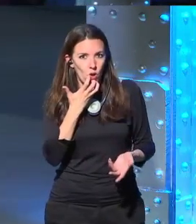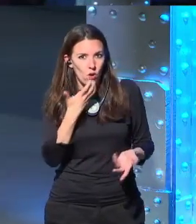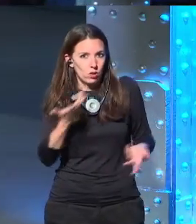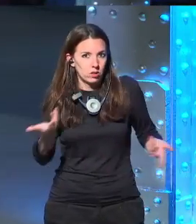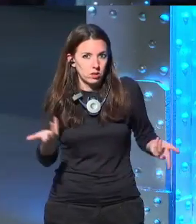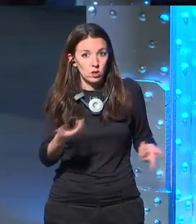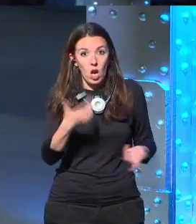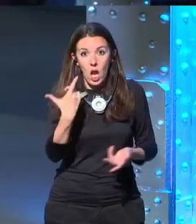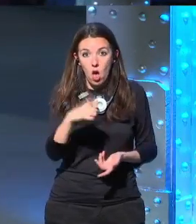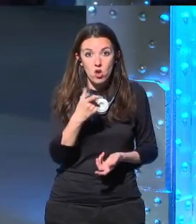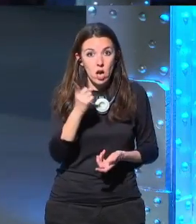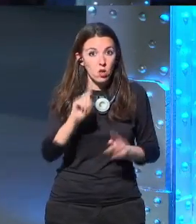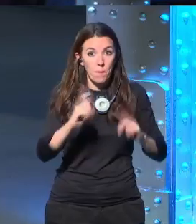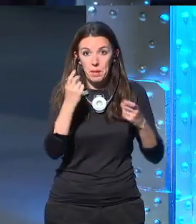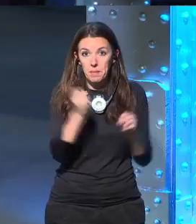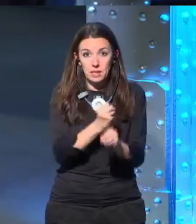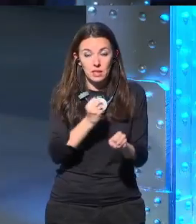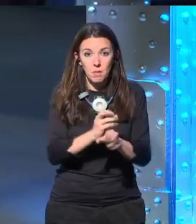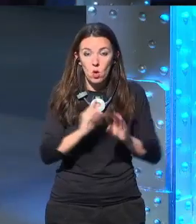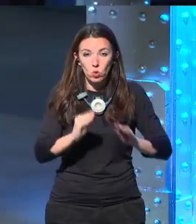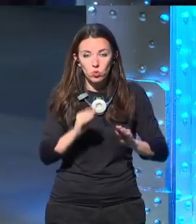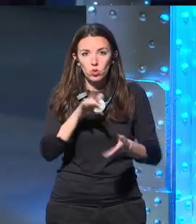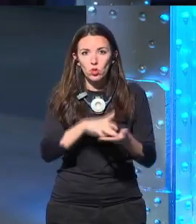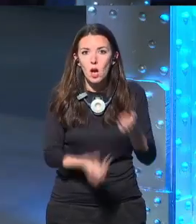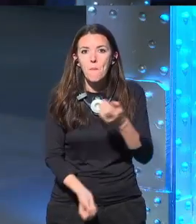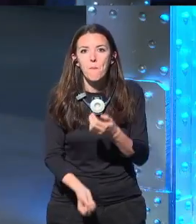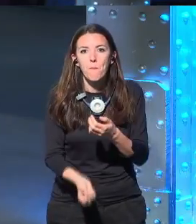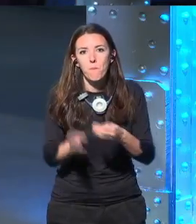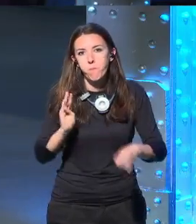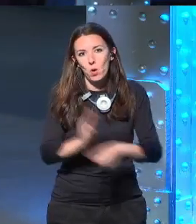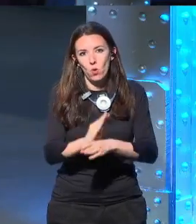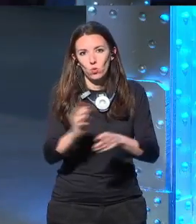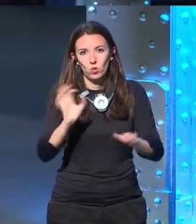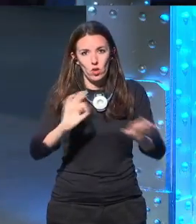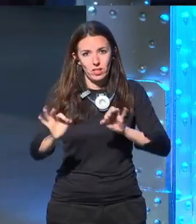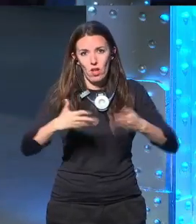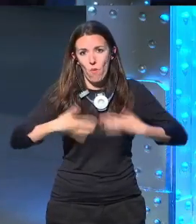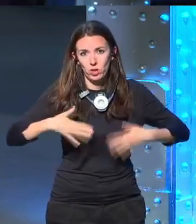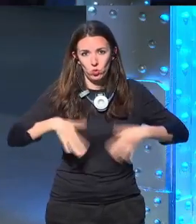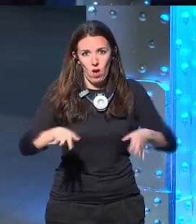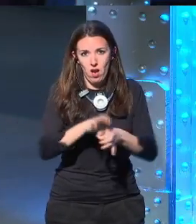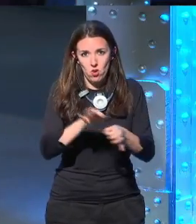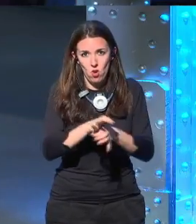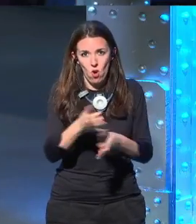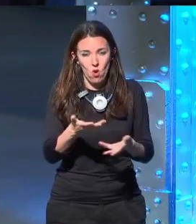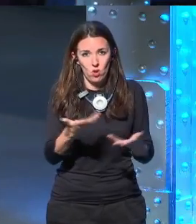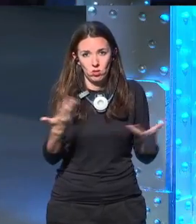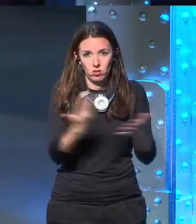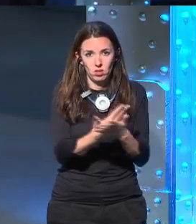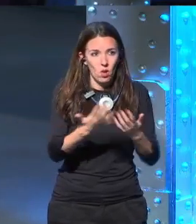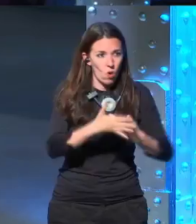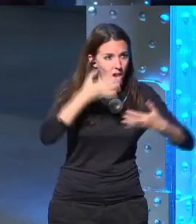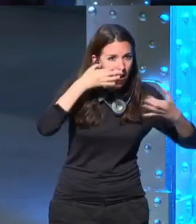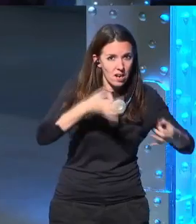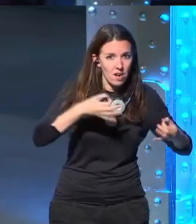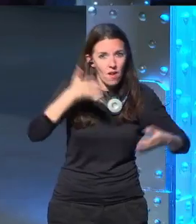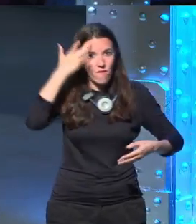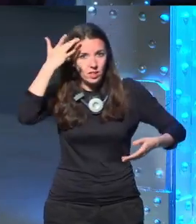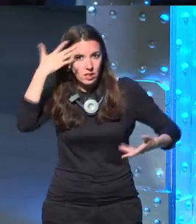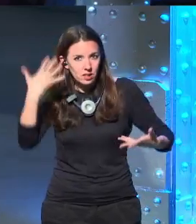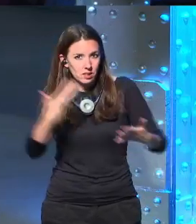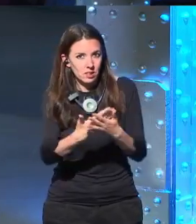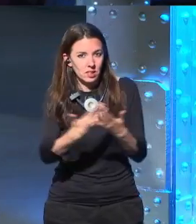Leonardo's first job is as a theater producer, making costumes, mixing the fantasy and reality of perfect bird